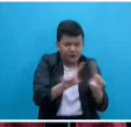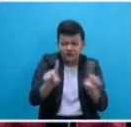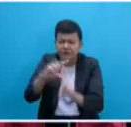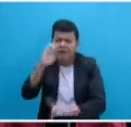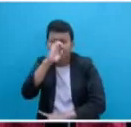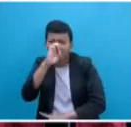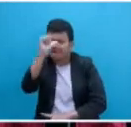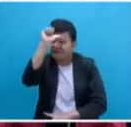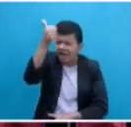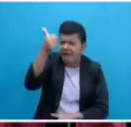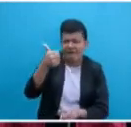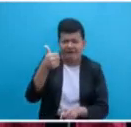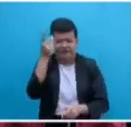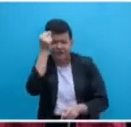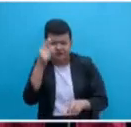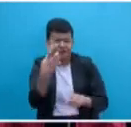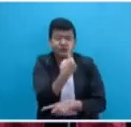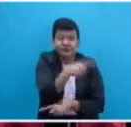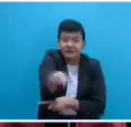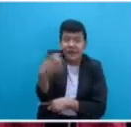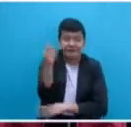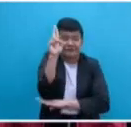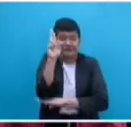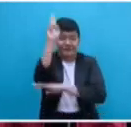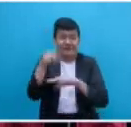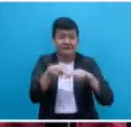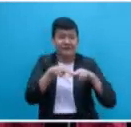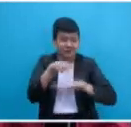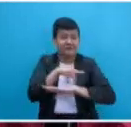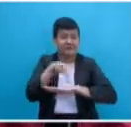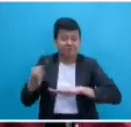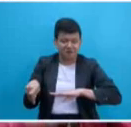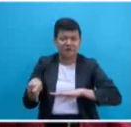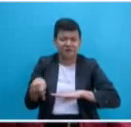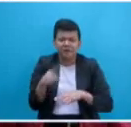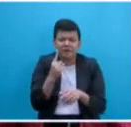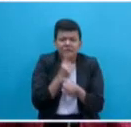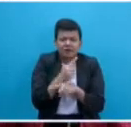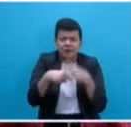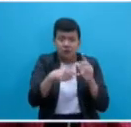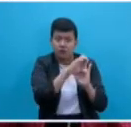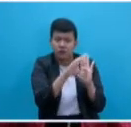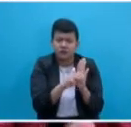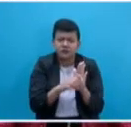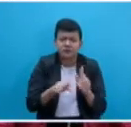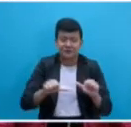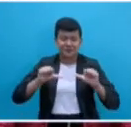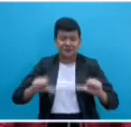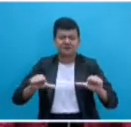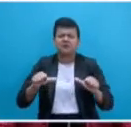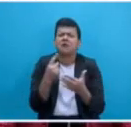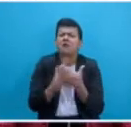our nation. Speaking about the Constitution, the President said, and I quote, "Only 6 short years